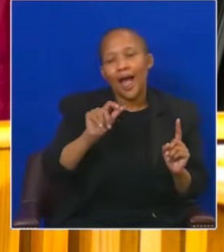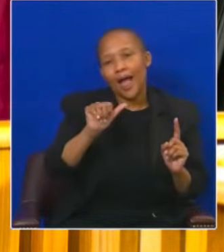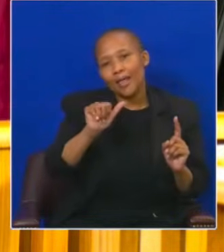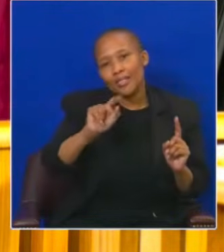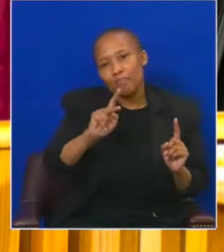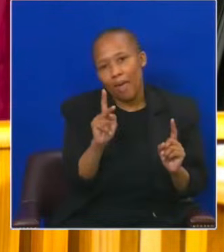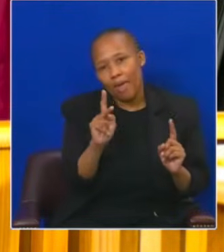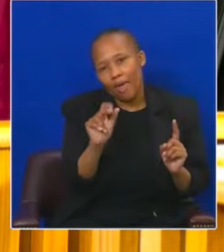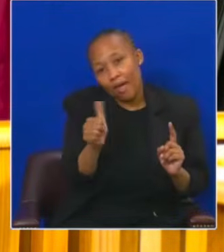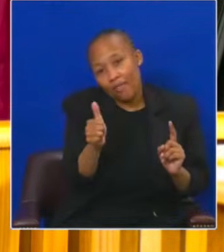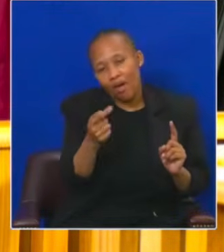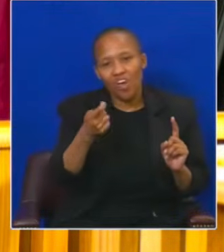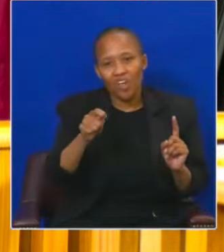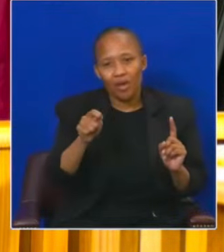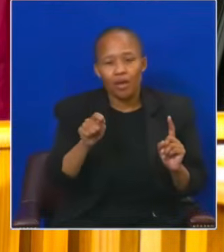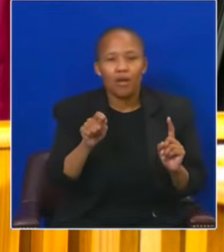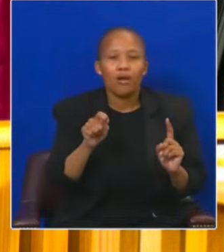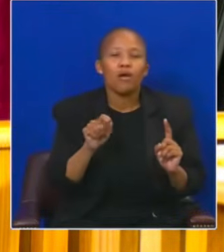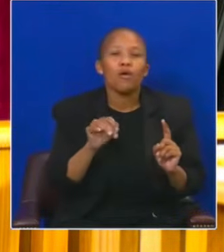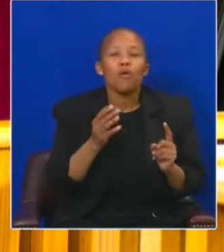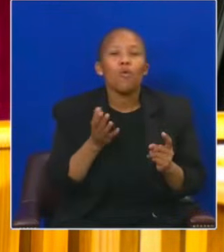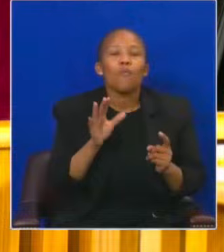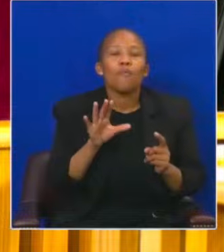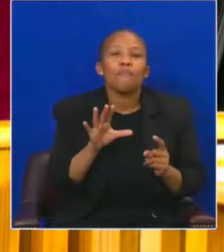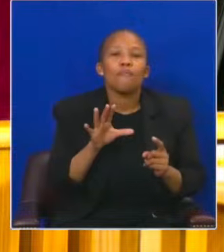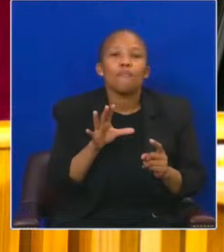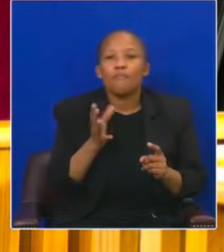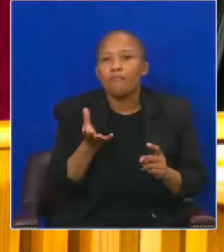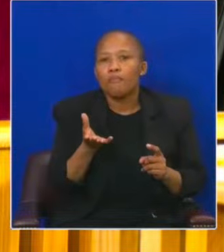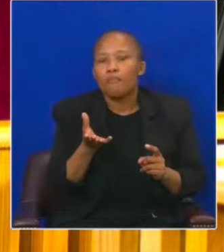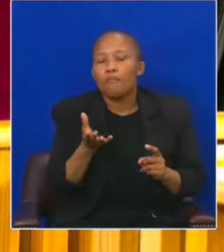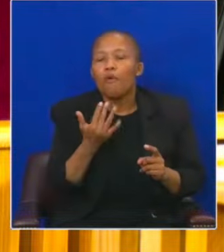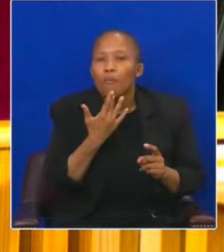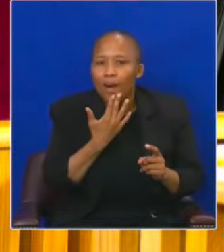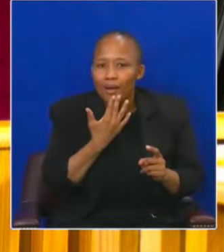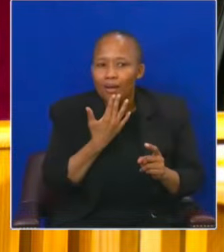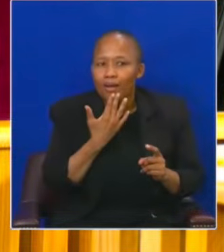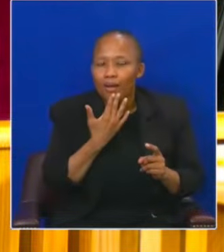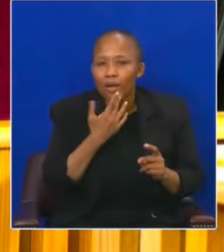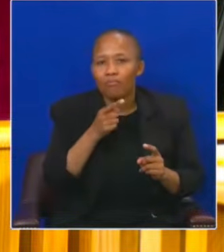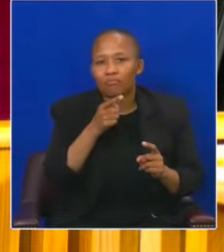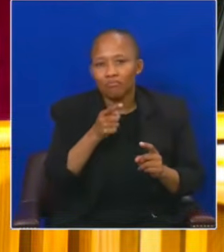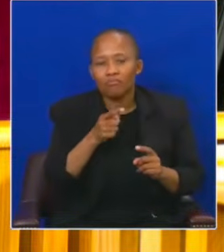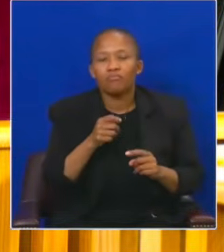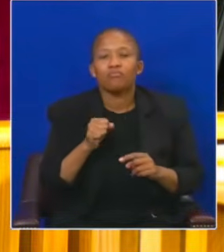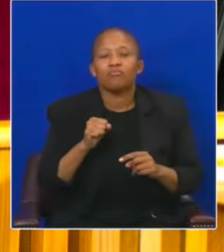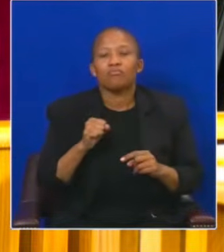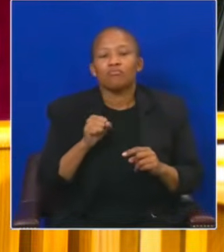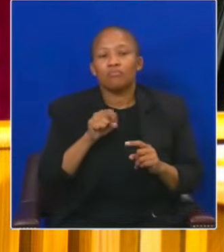was in possession of his employer, being Mr. Vusimusi Matala.